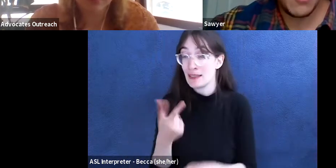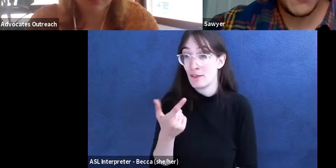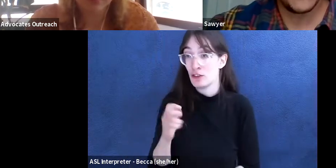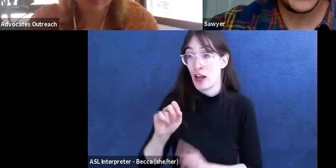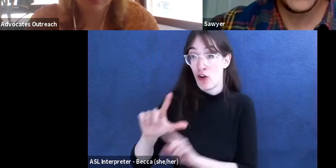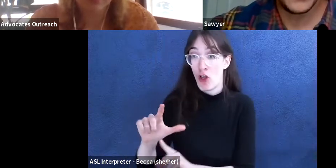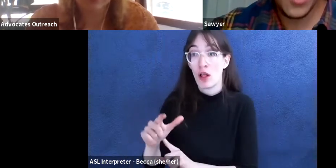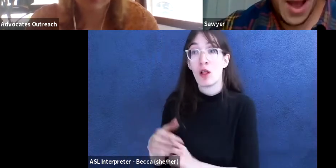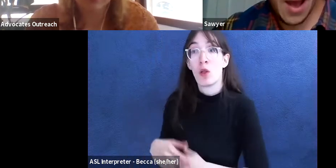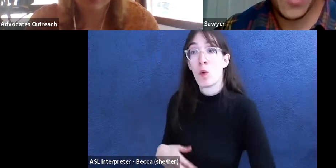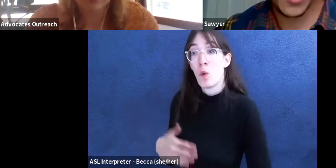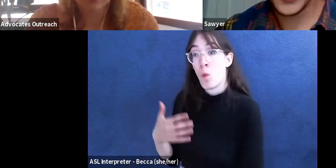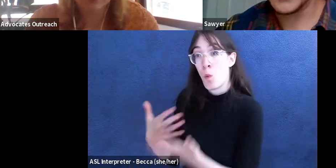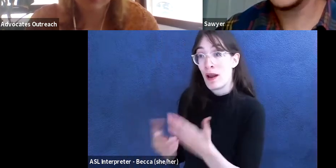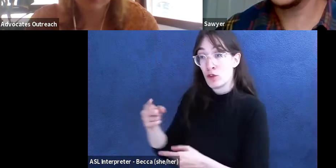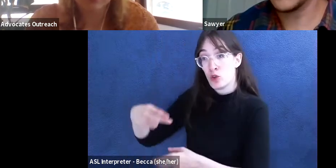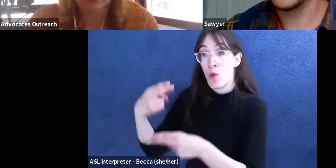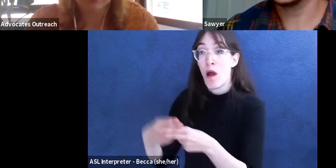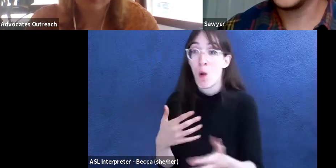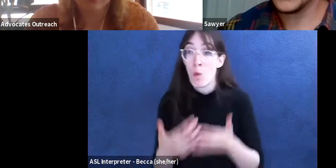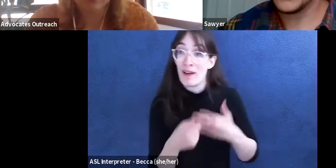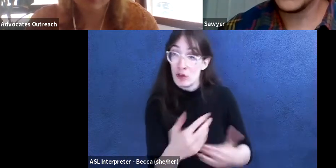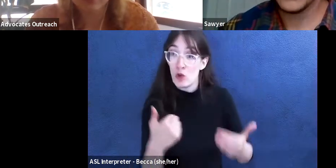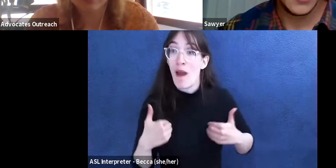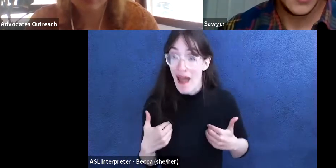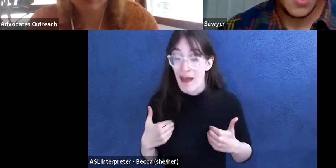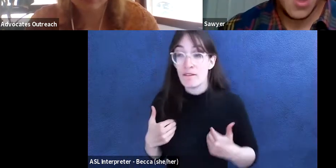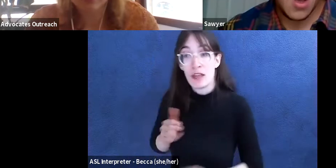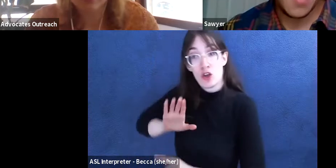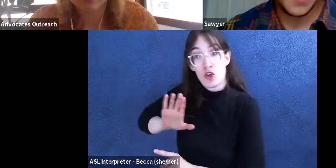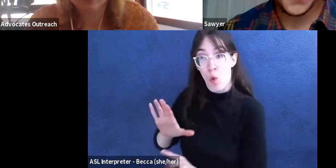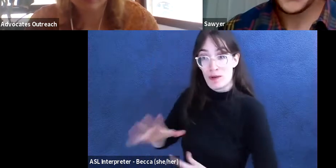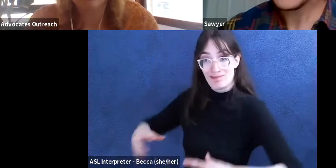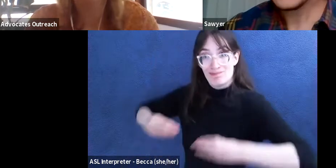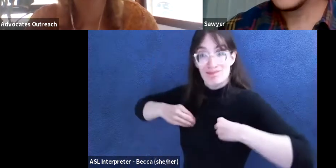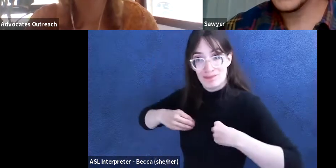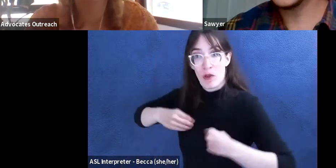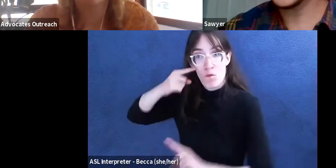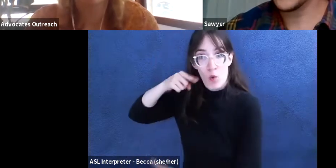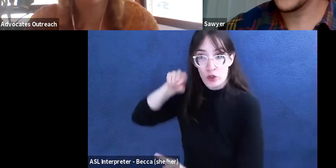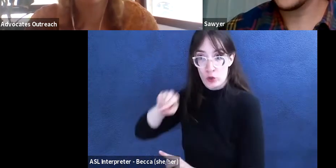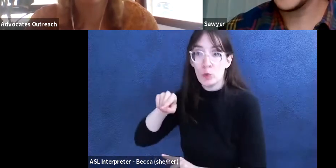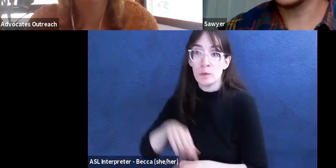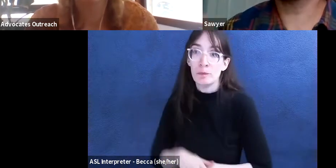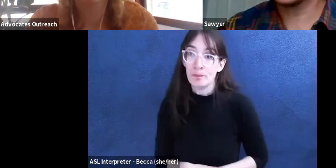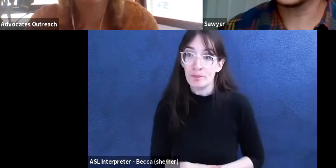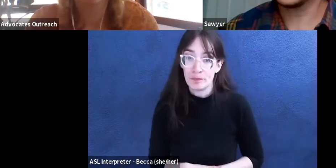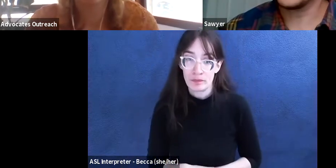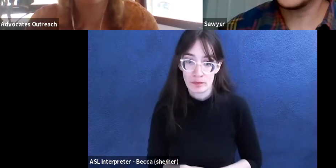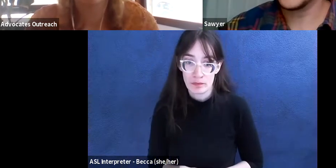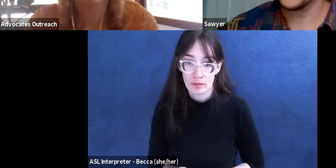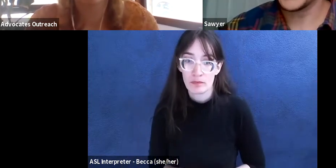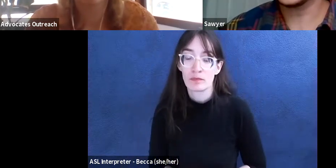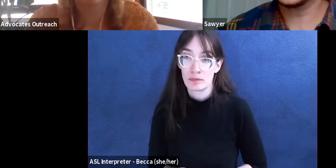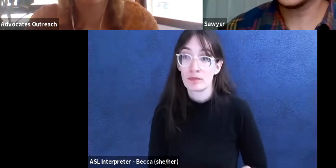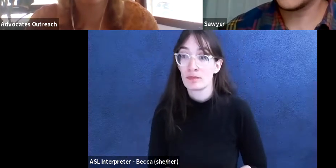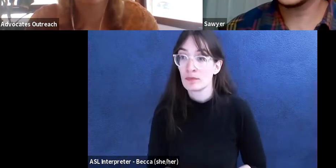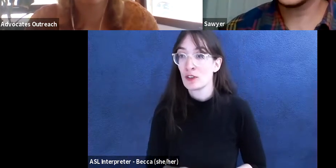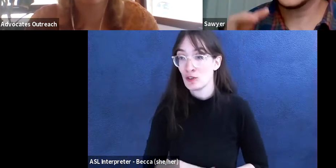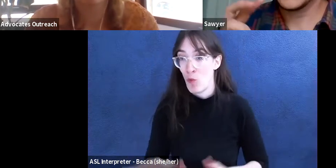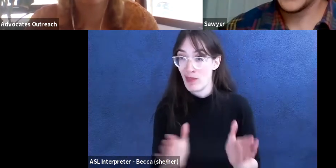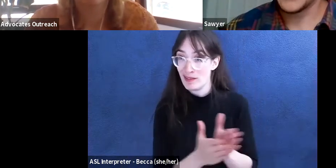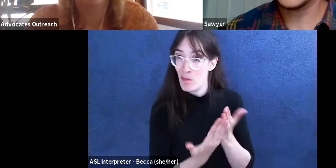anything wrong with those words. There's nothing bad about talking about their bodies and like being in